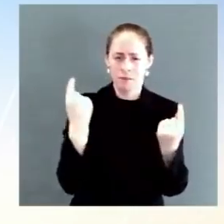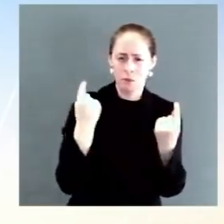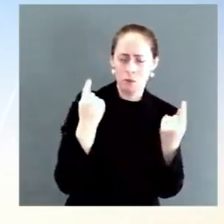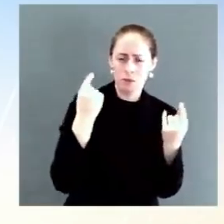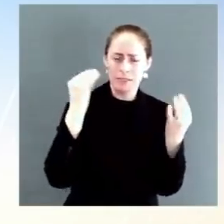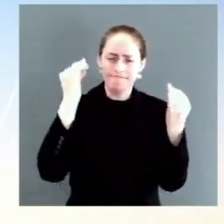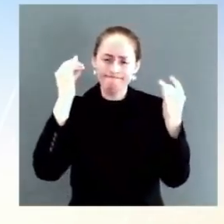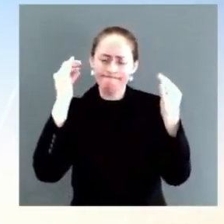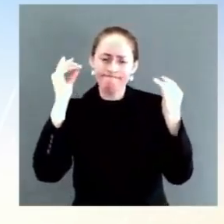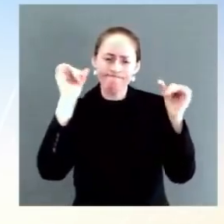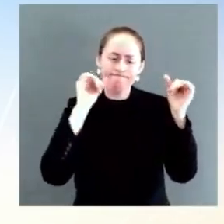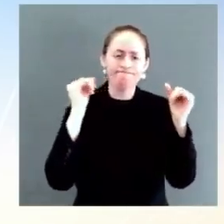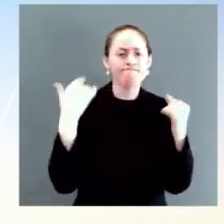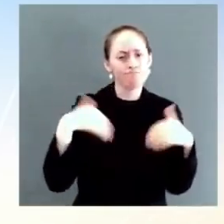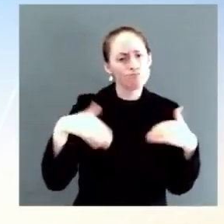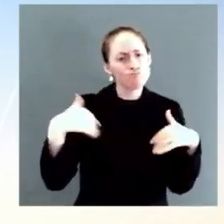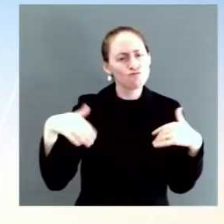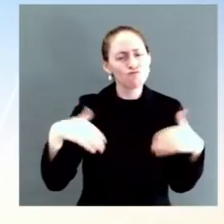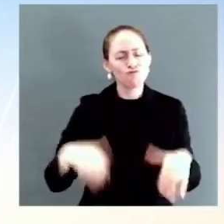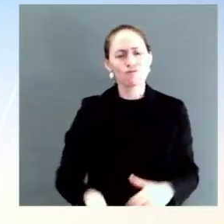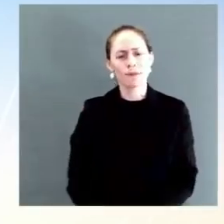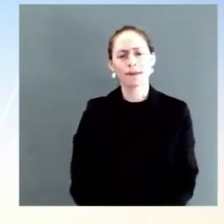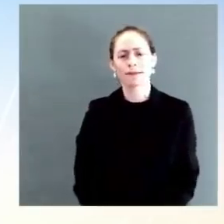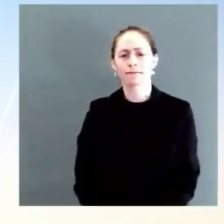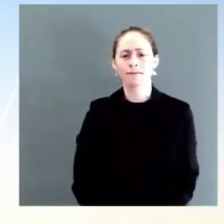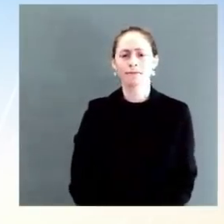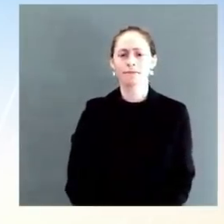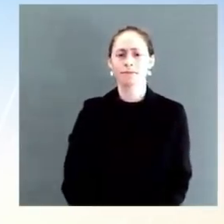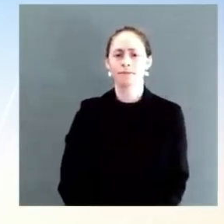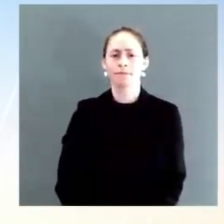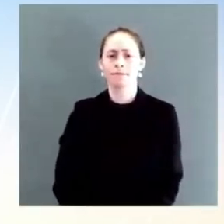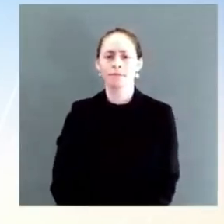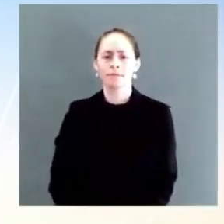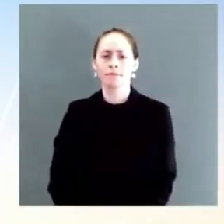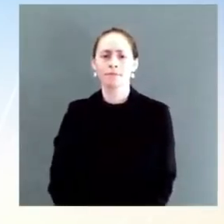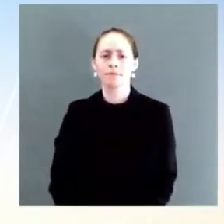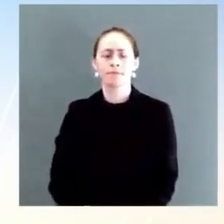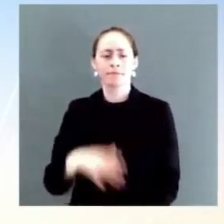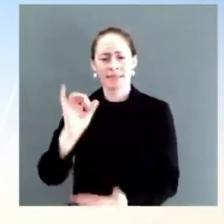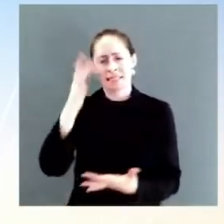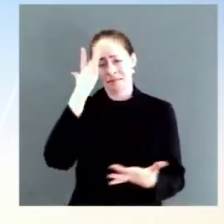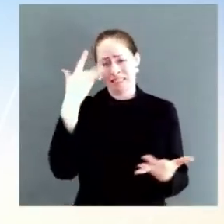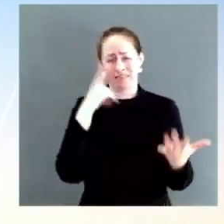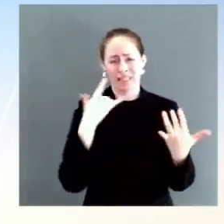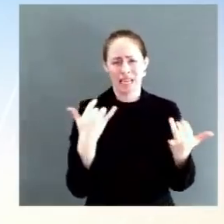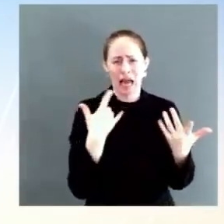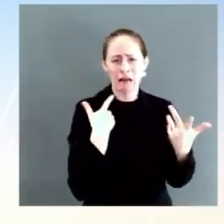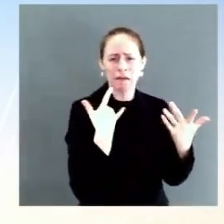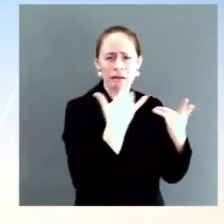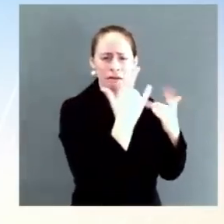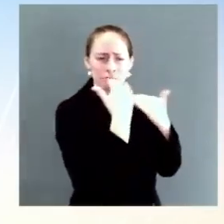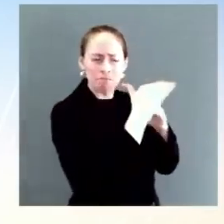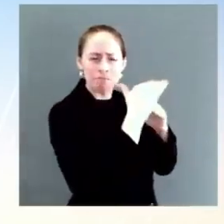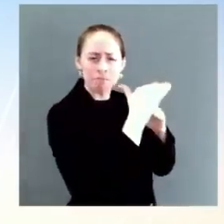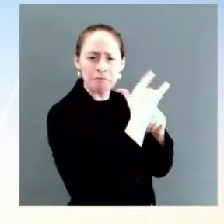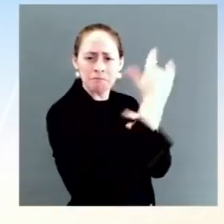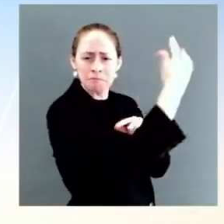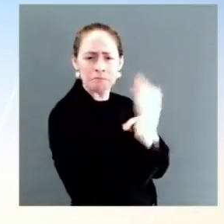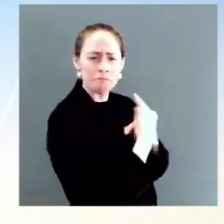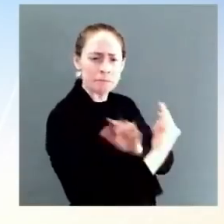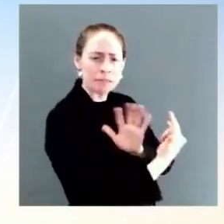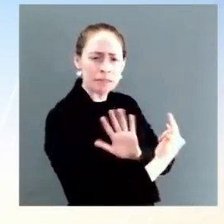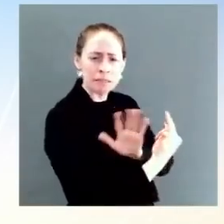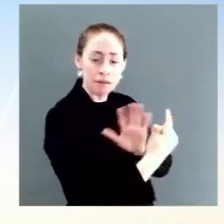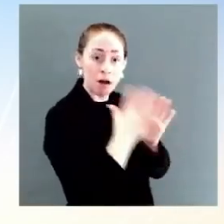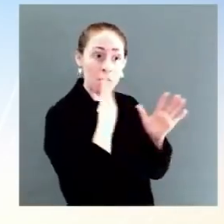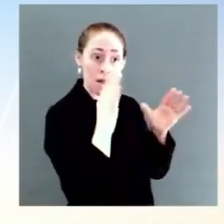travel restrictions in order to give us that time. But whether additional countries could be added, we will continue to assess. And obviously our objective